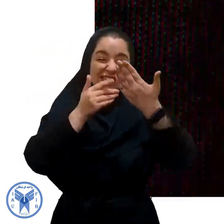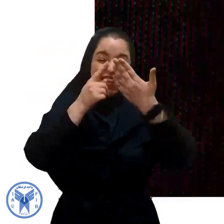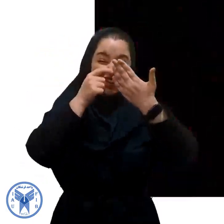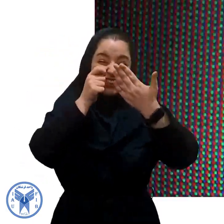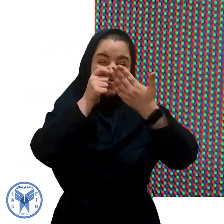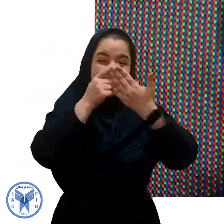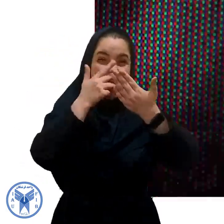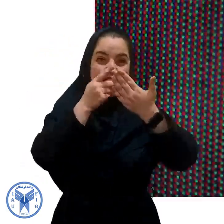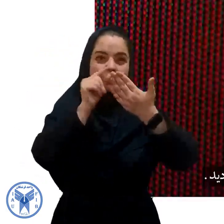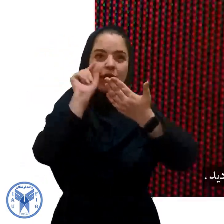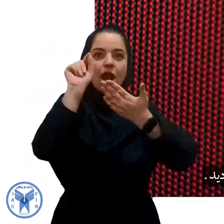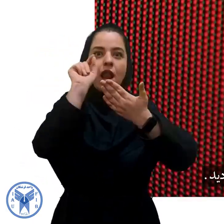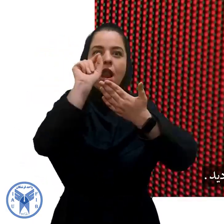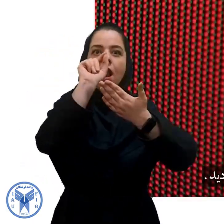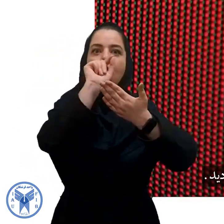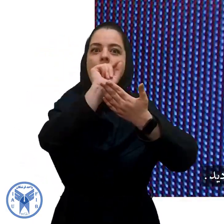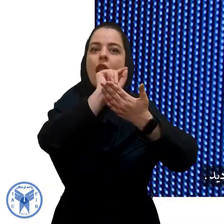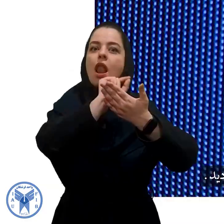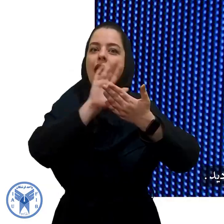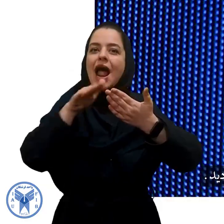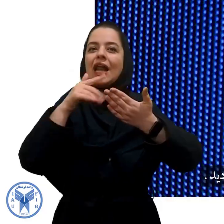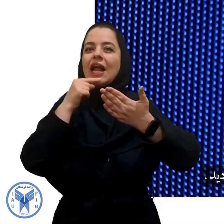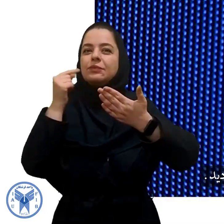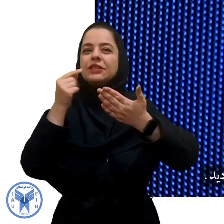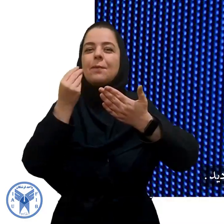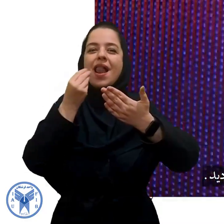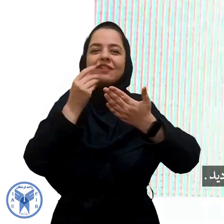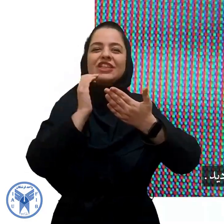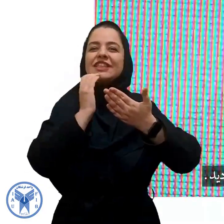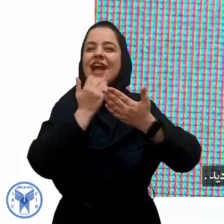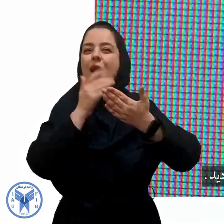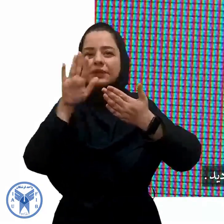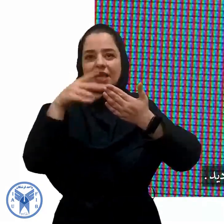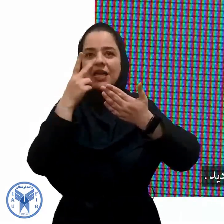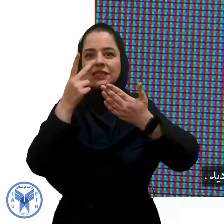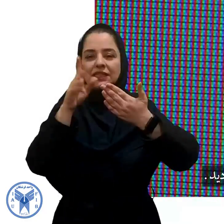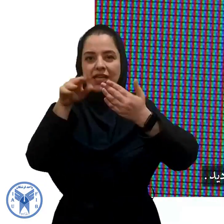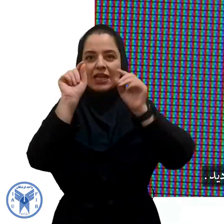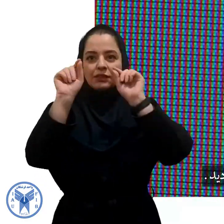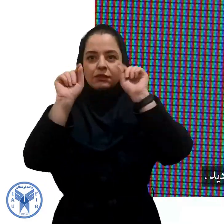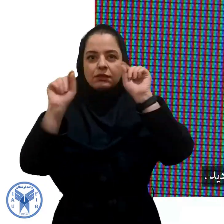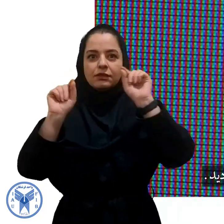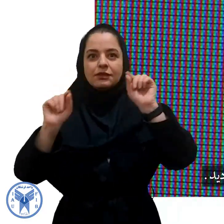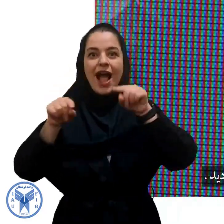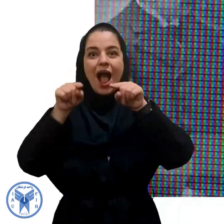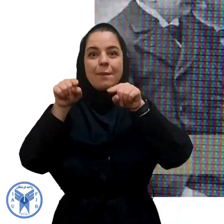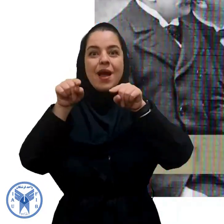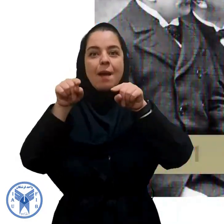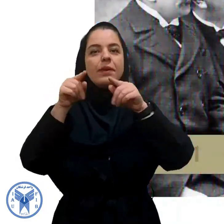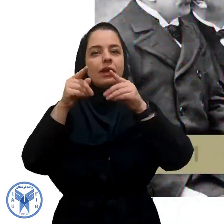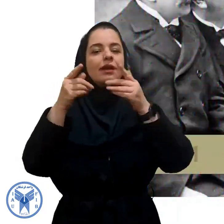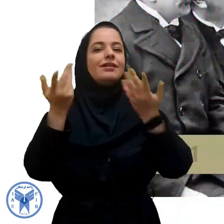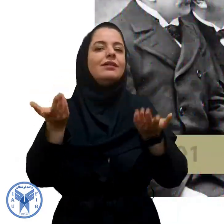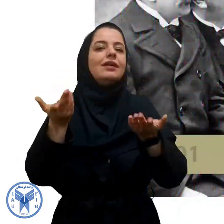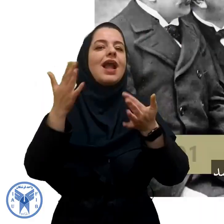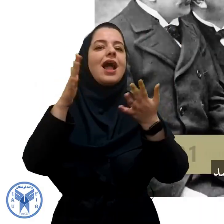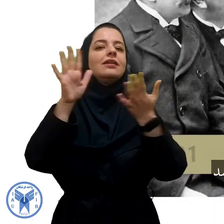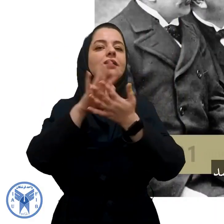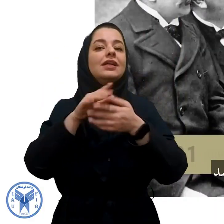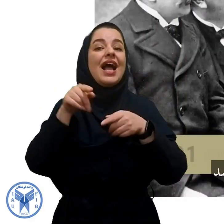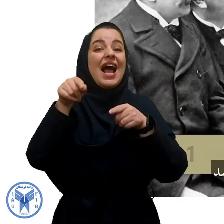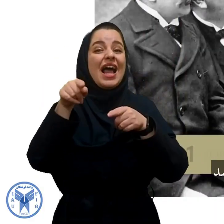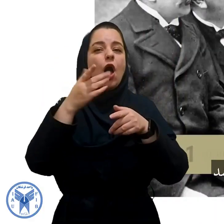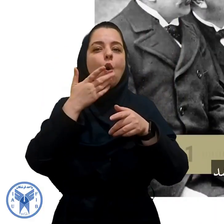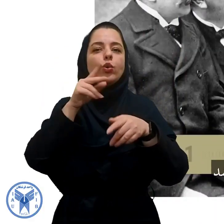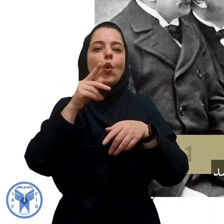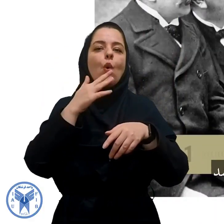in very close, you'll see the same red and violet and green dots or lines. The